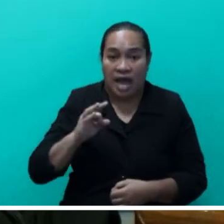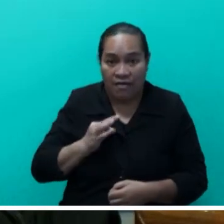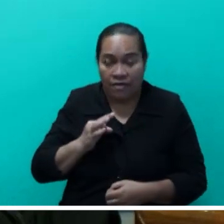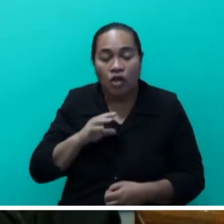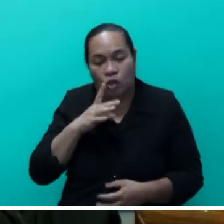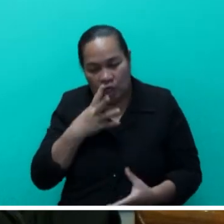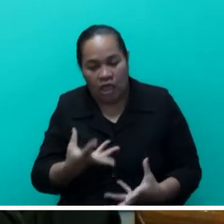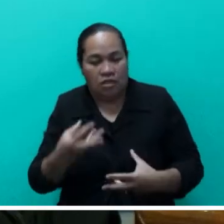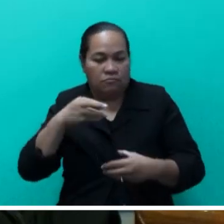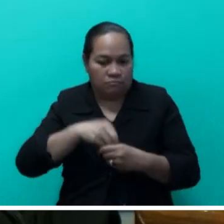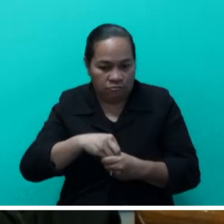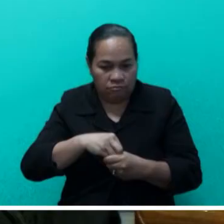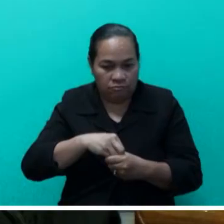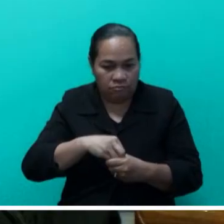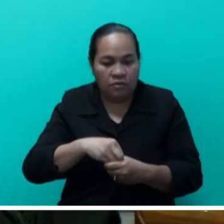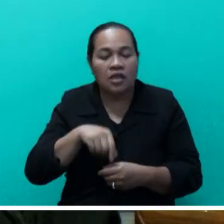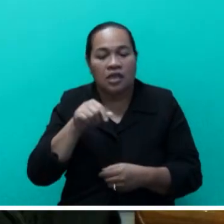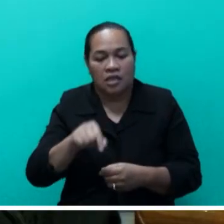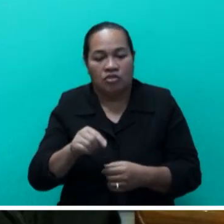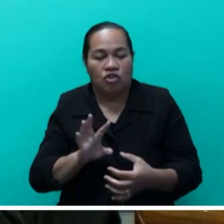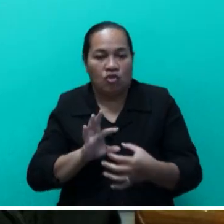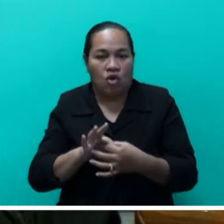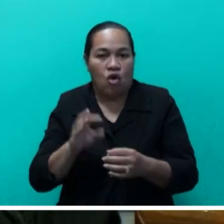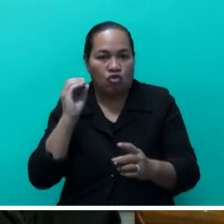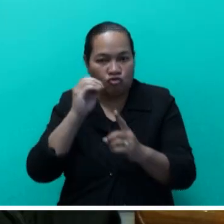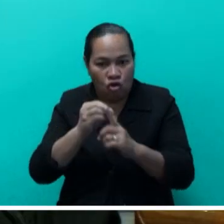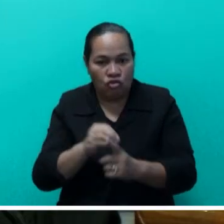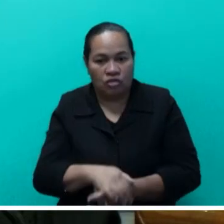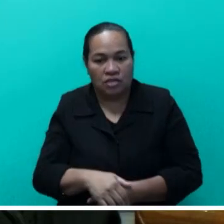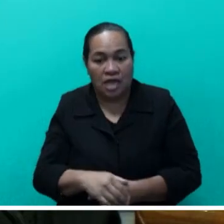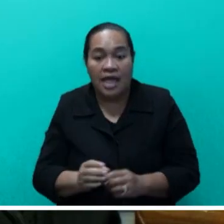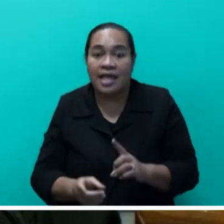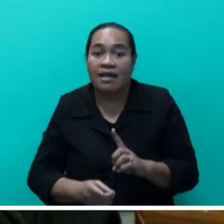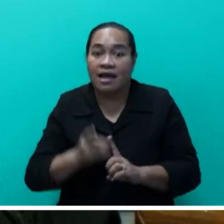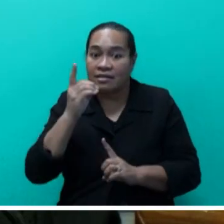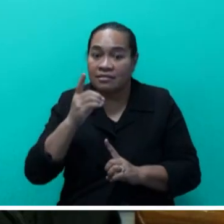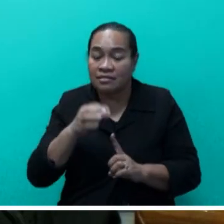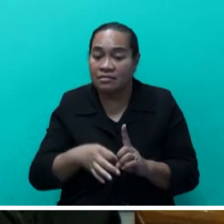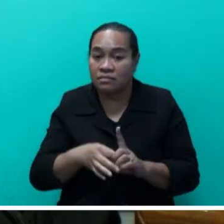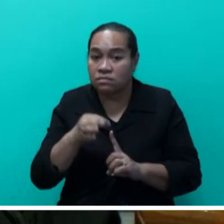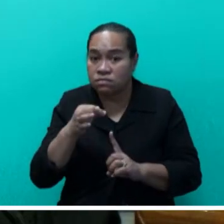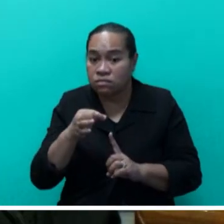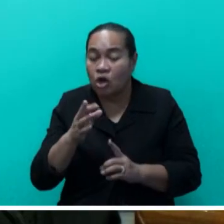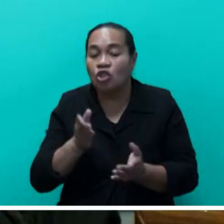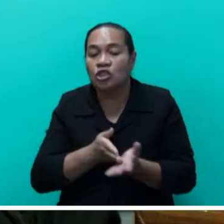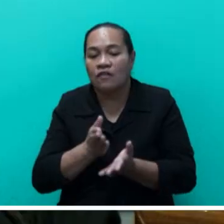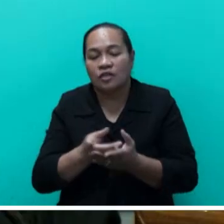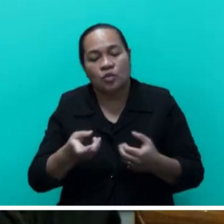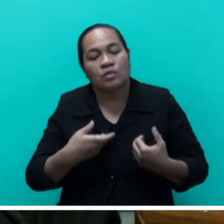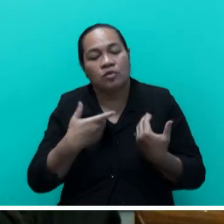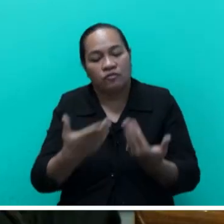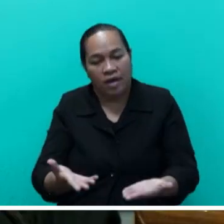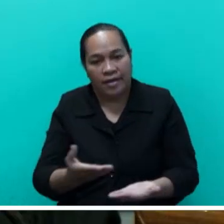to our overarching goals, thereby enhancing the quality of service we provide to the public. The strategic